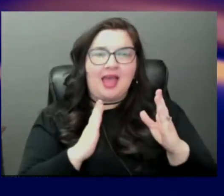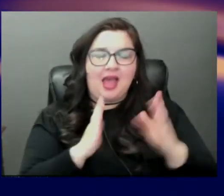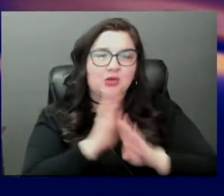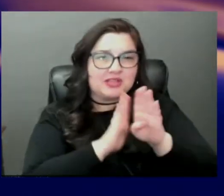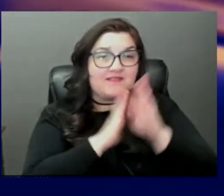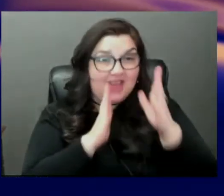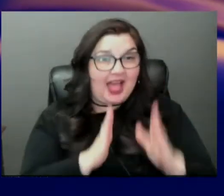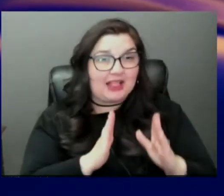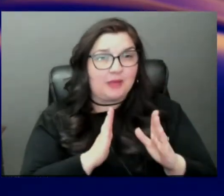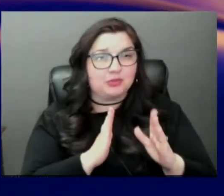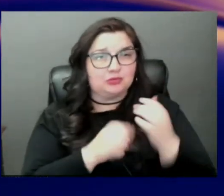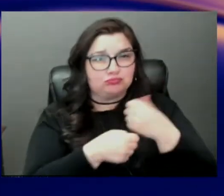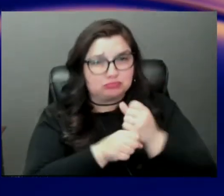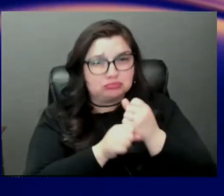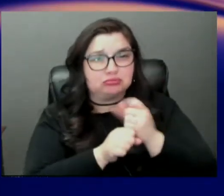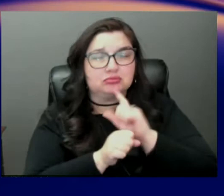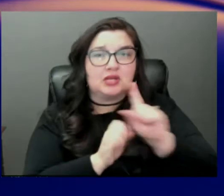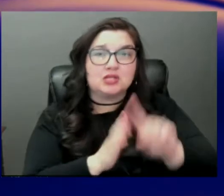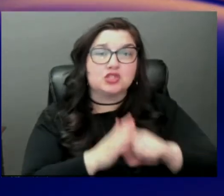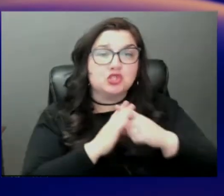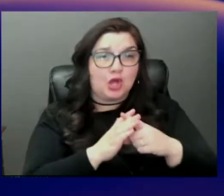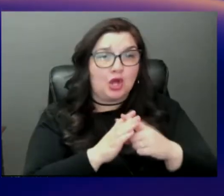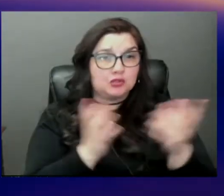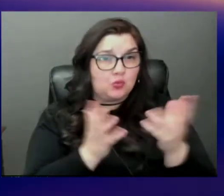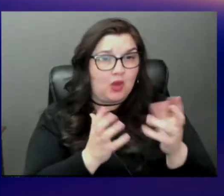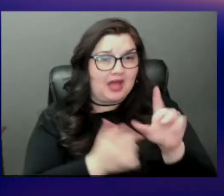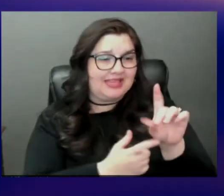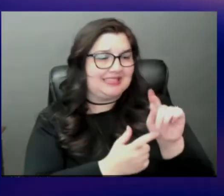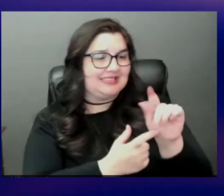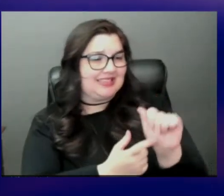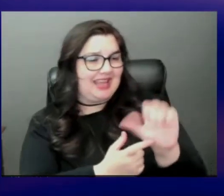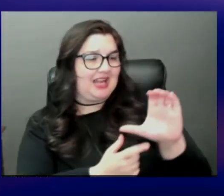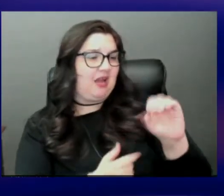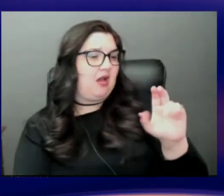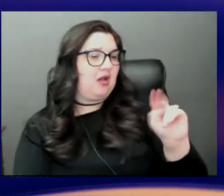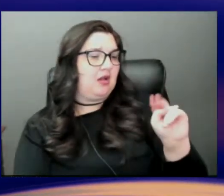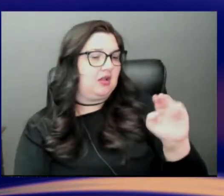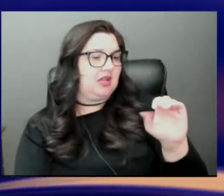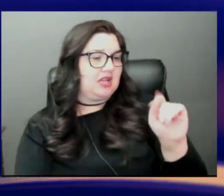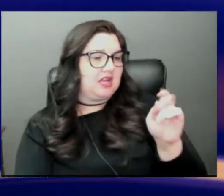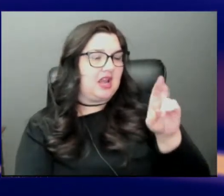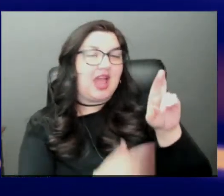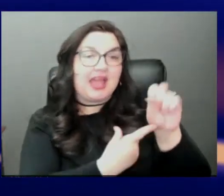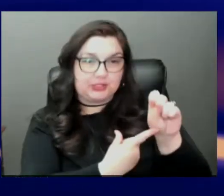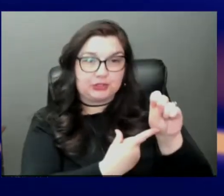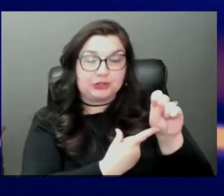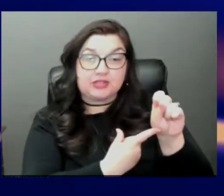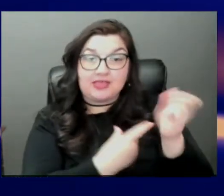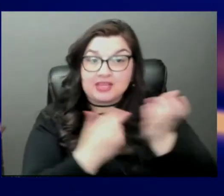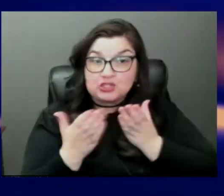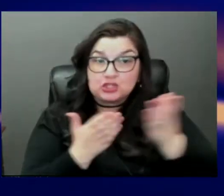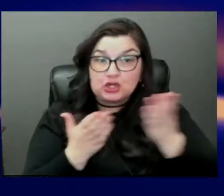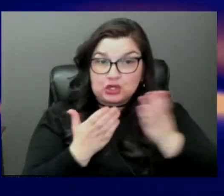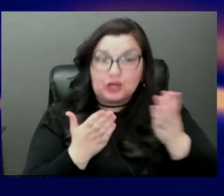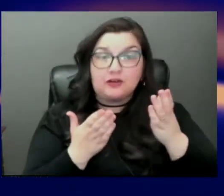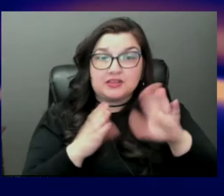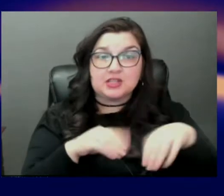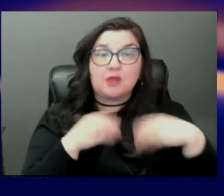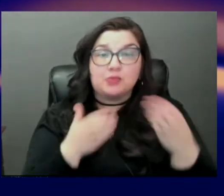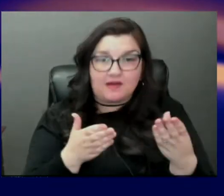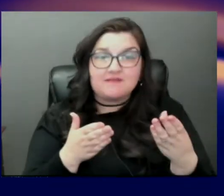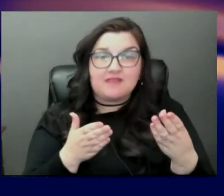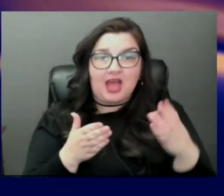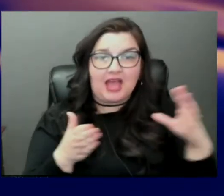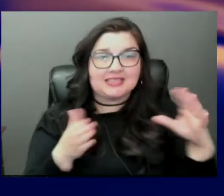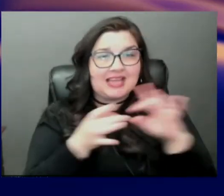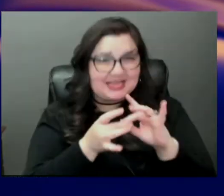it starts with the data connectors. So in data connectors, the service provides this connector framework that